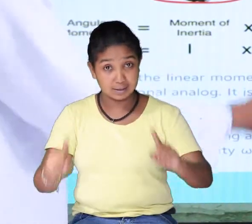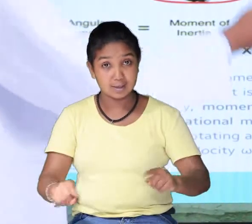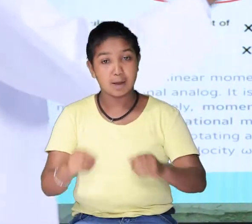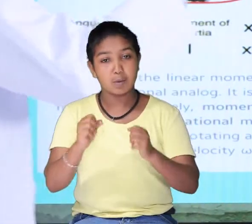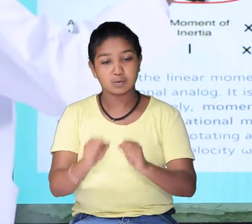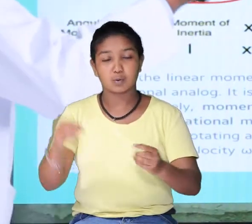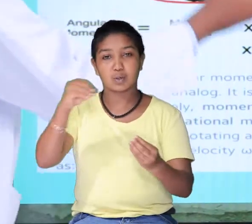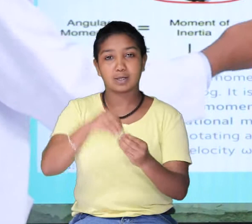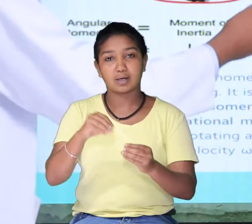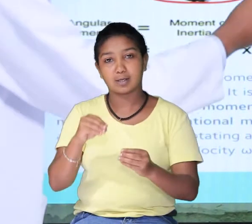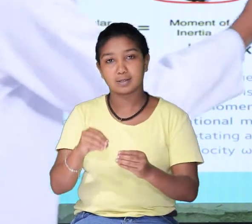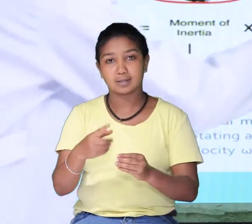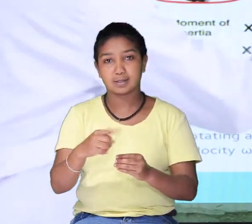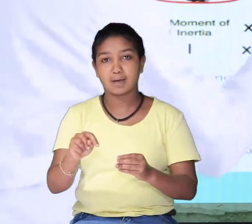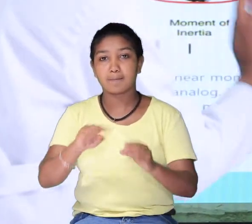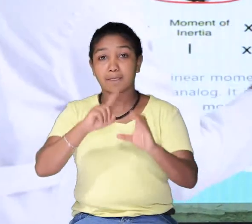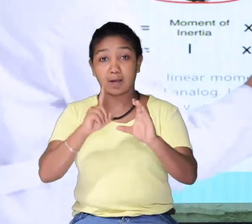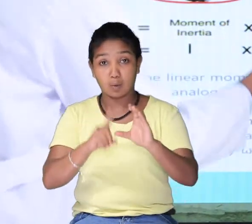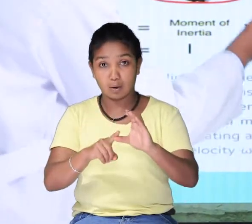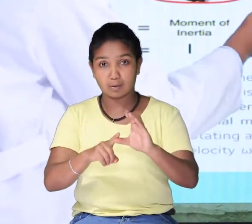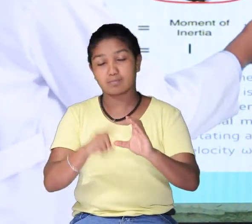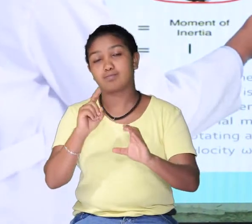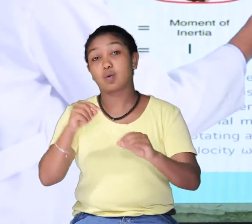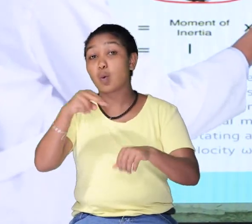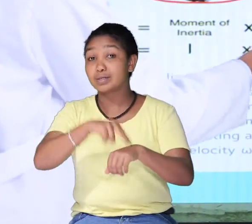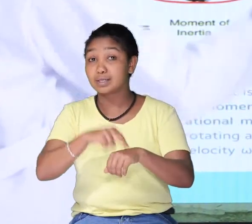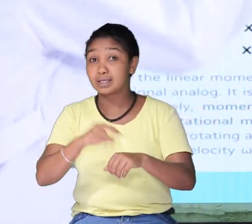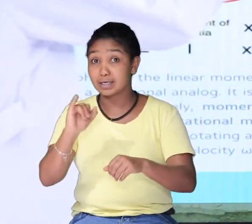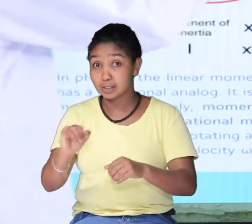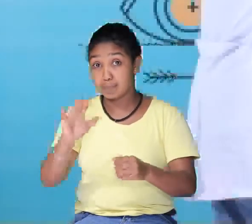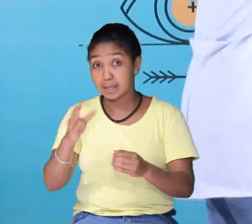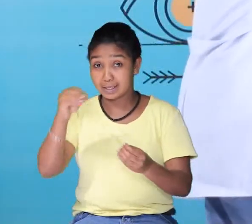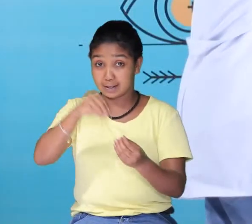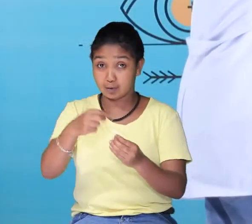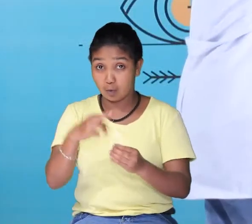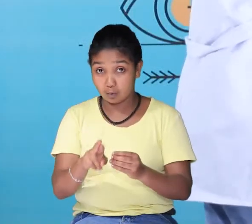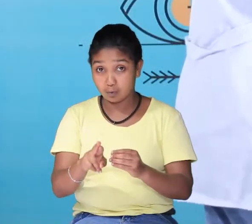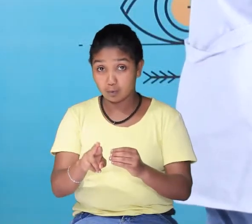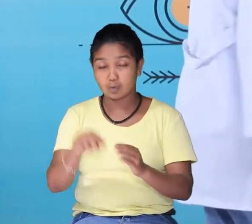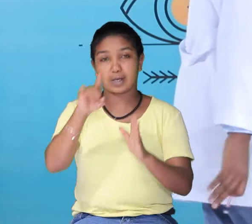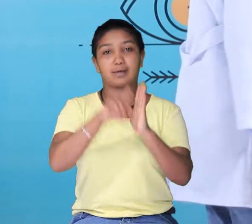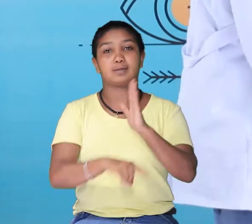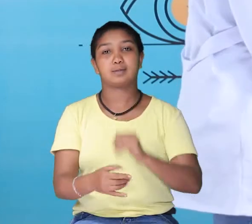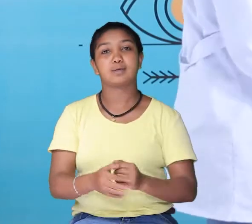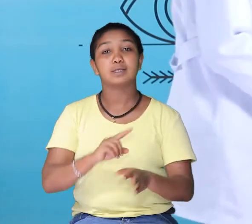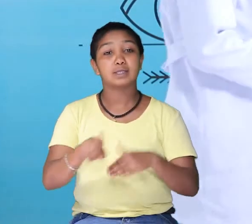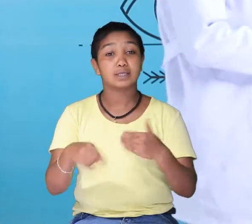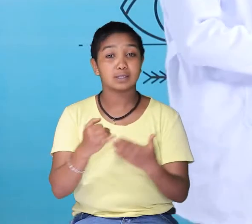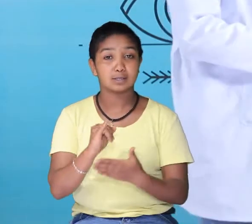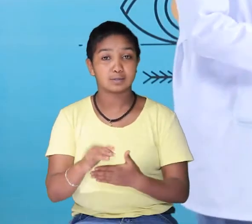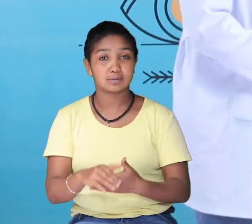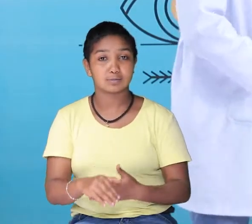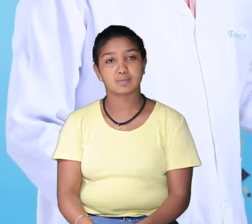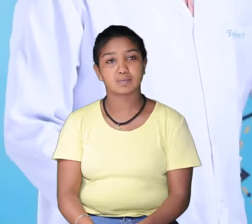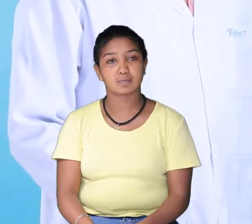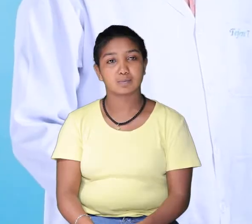to increase the moment of, the angular momentum remains constant, but the moment of inertia might increase and decrease. So keep this in your